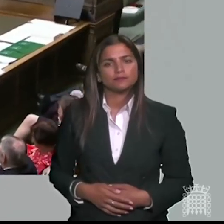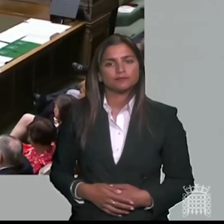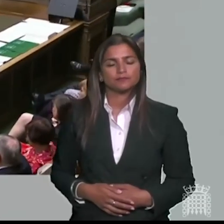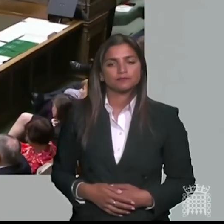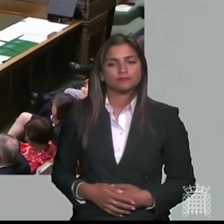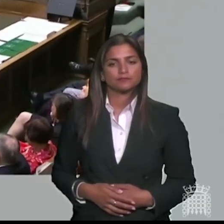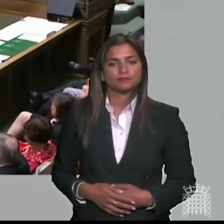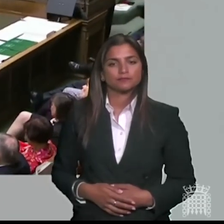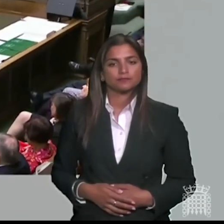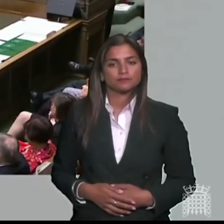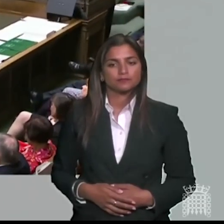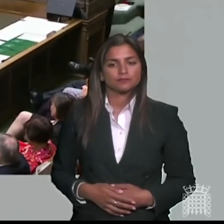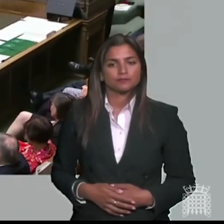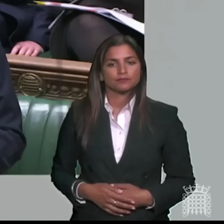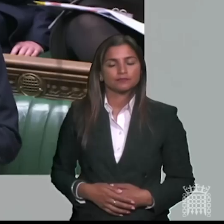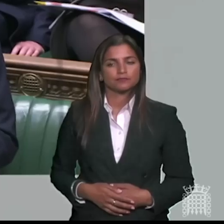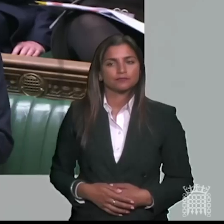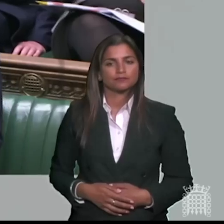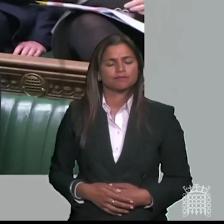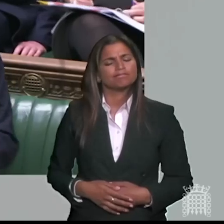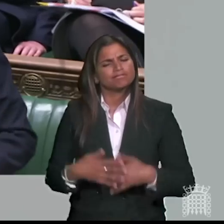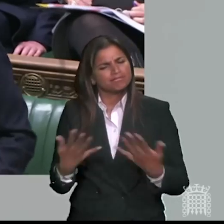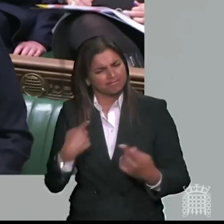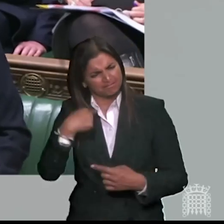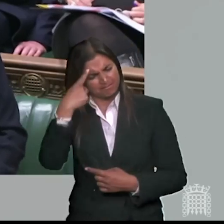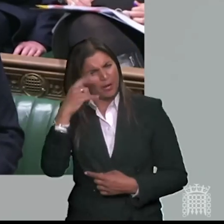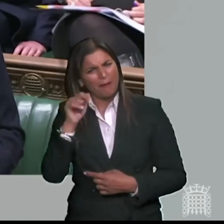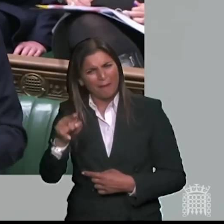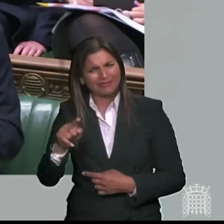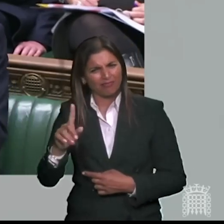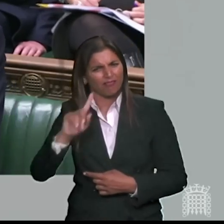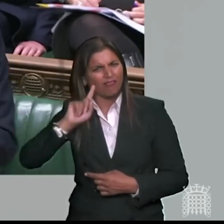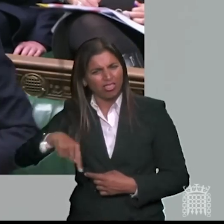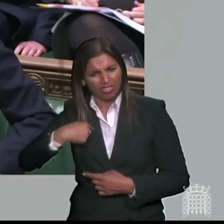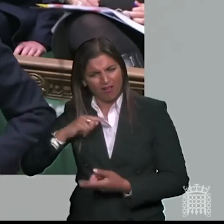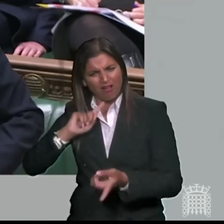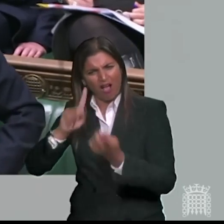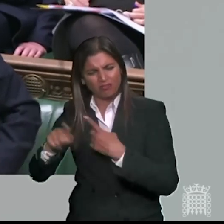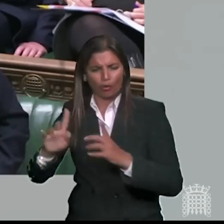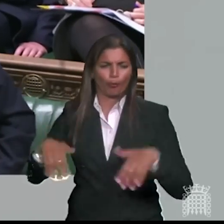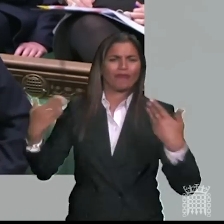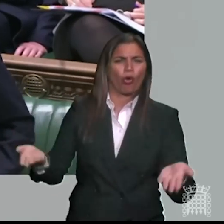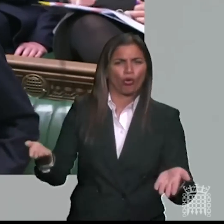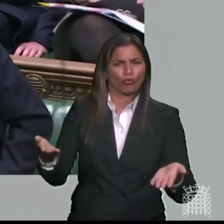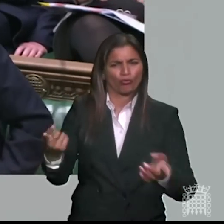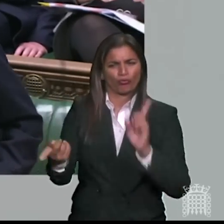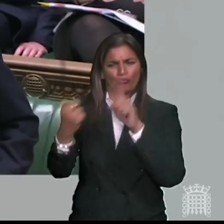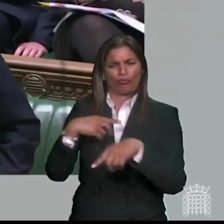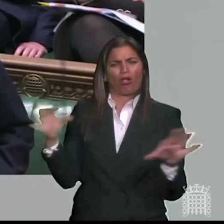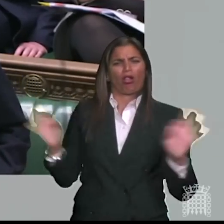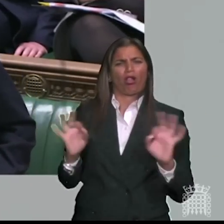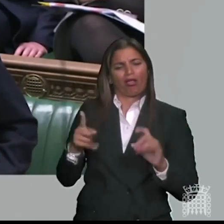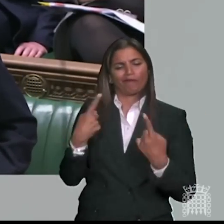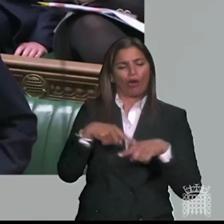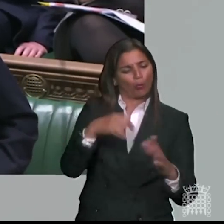Prime Minister. I say to the Right Honourable Lady, she may not have listened to the answer I gave and just moved straight on to the next pre-scripted